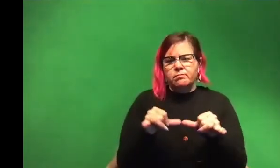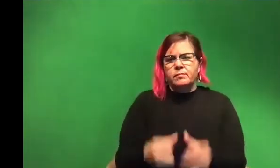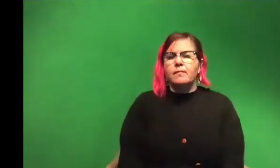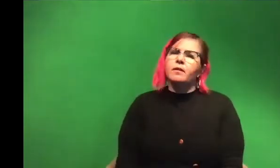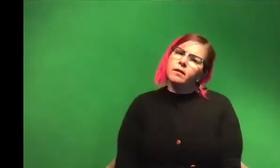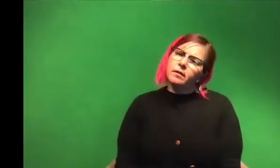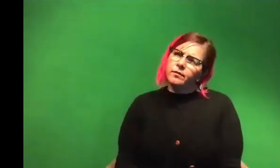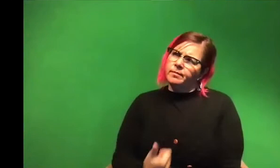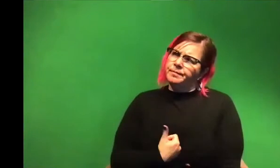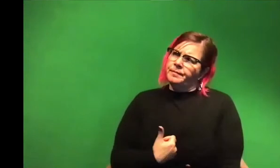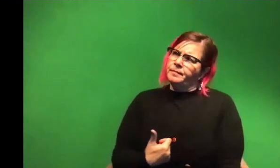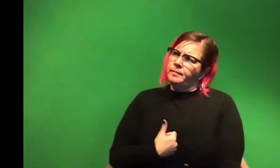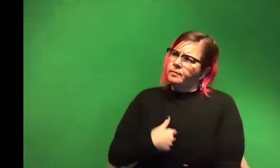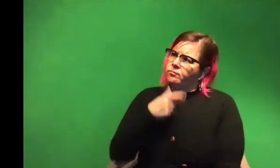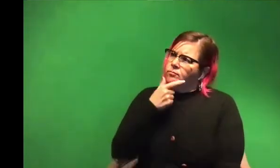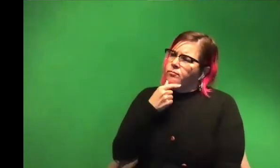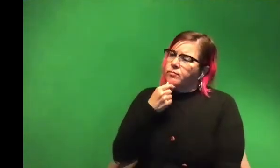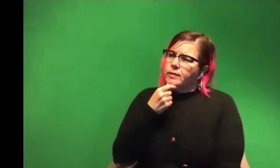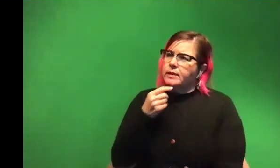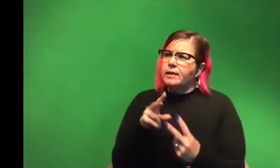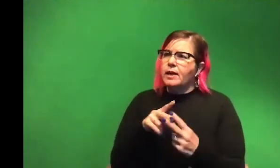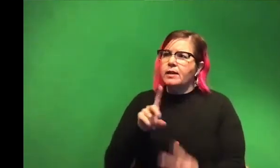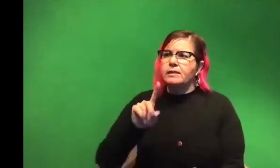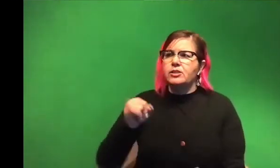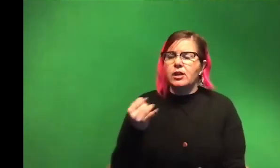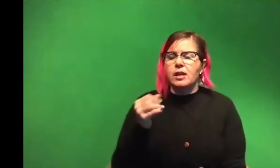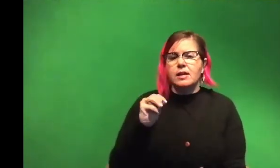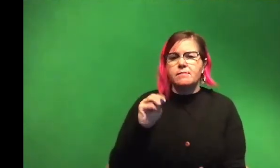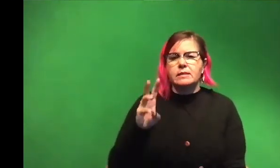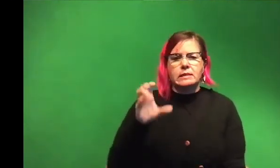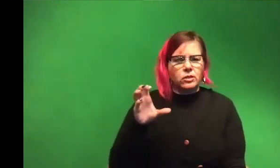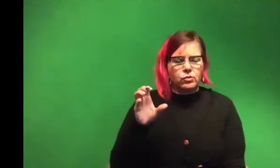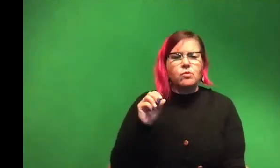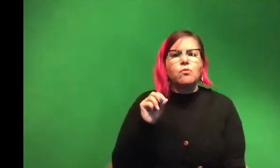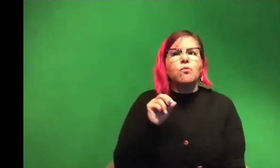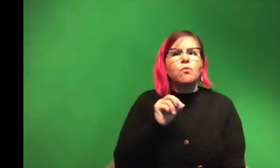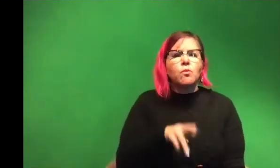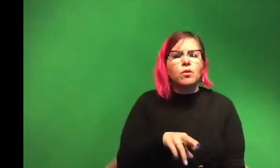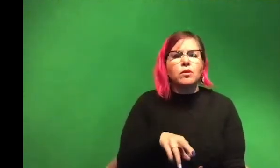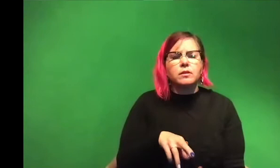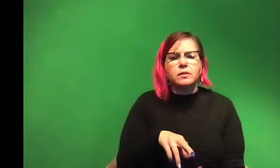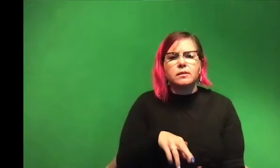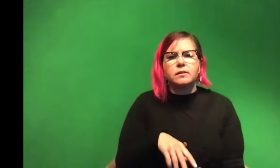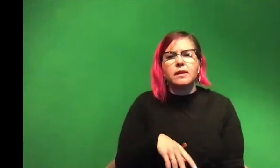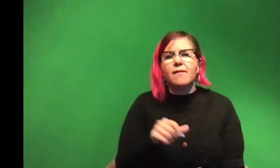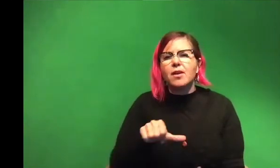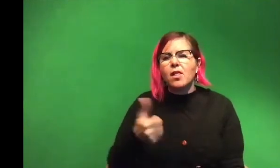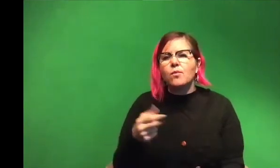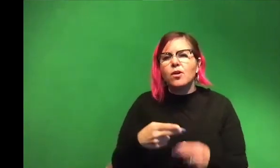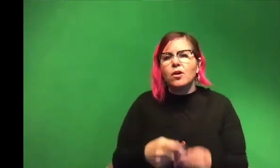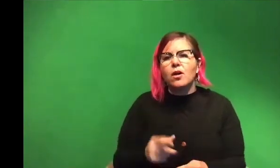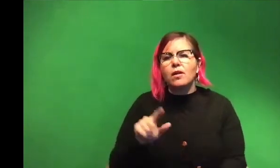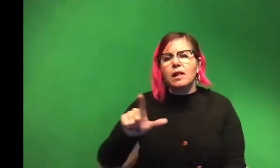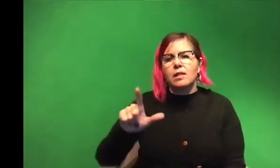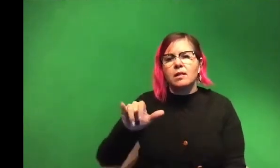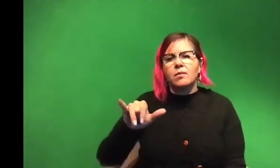For me, I think it would be either the DJI M600 or there's another one called the Lynx.